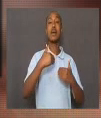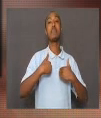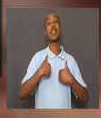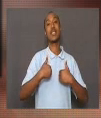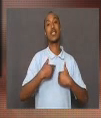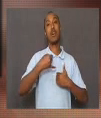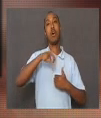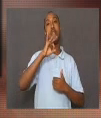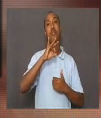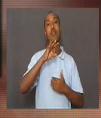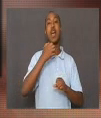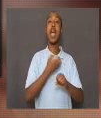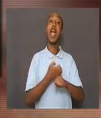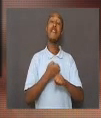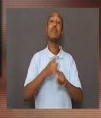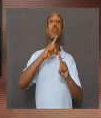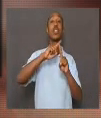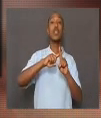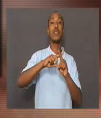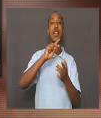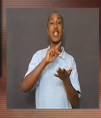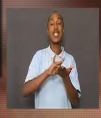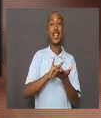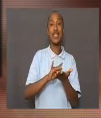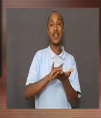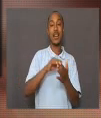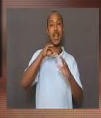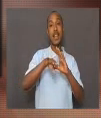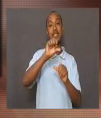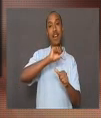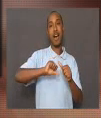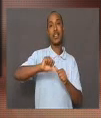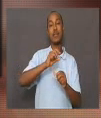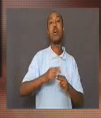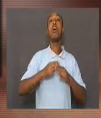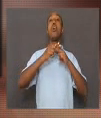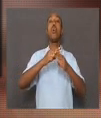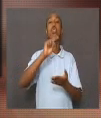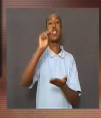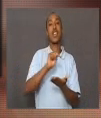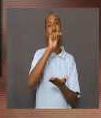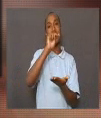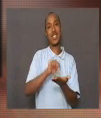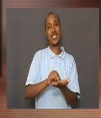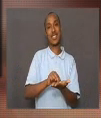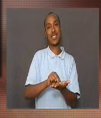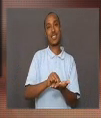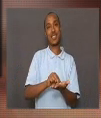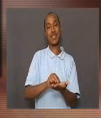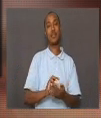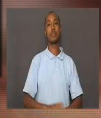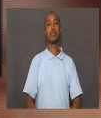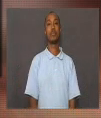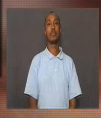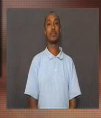presence of a heavy positive center in the atom called the nucleus.